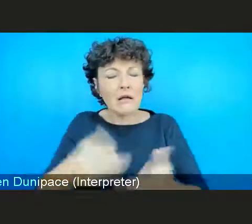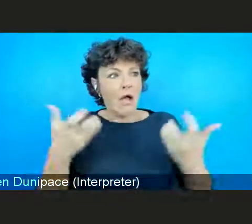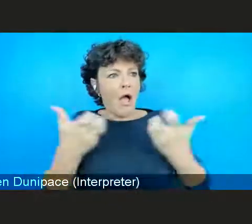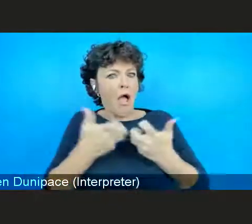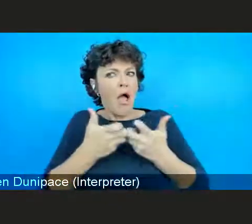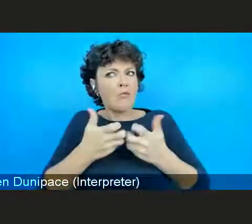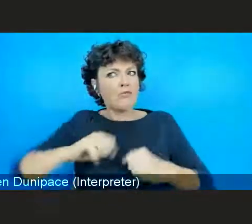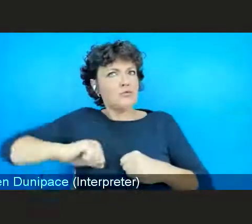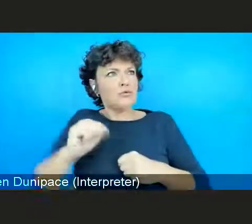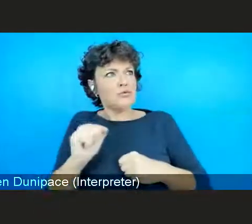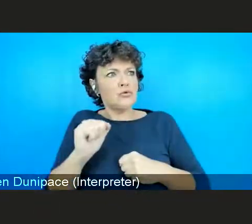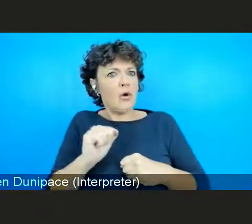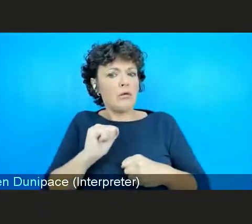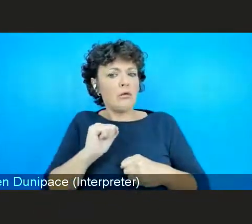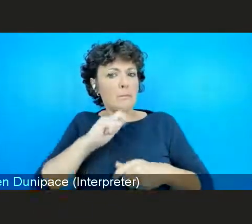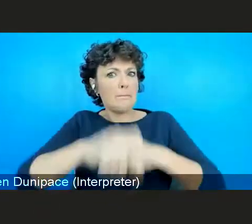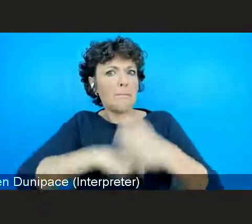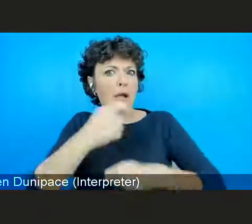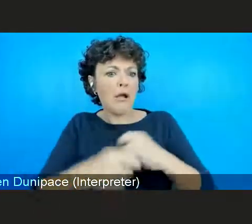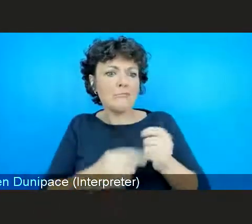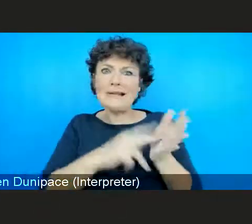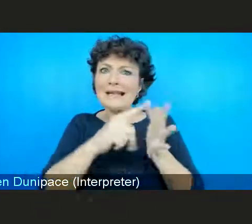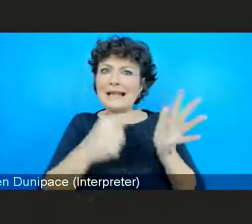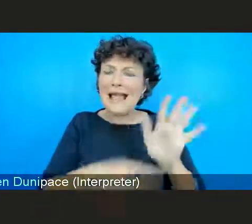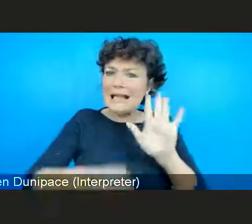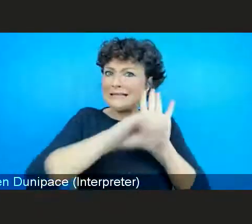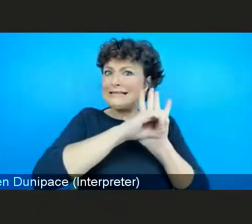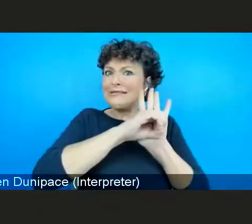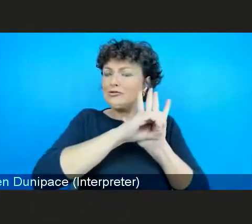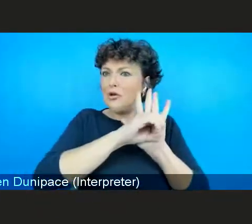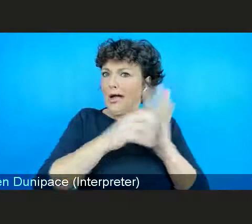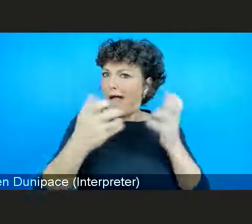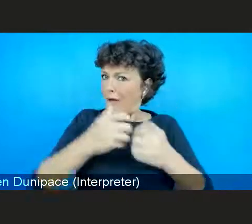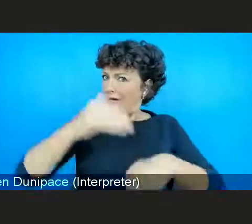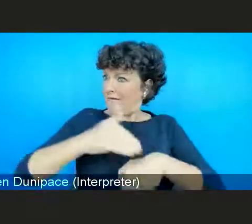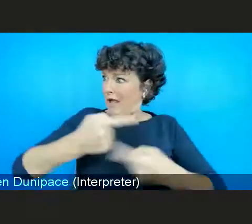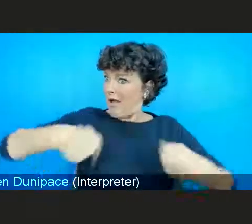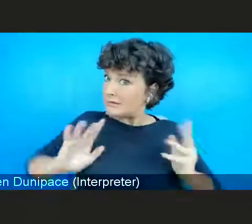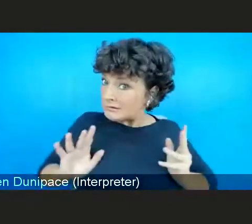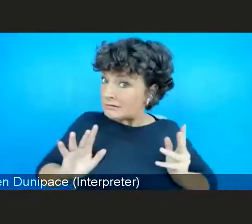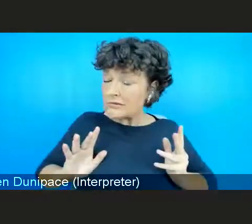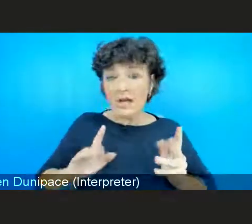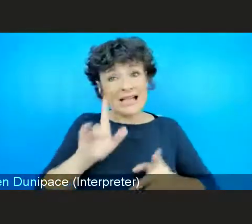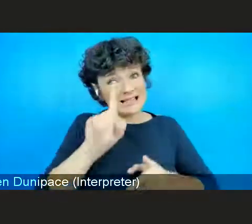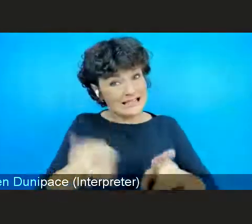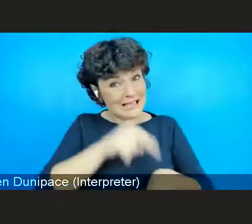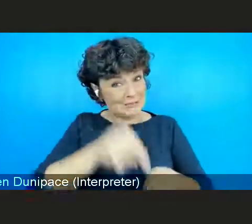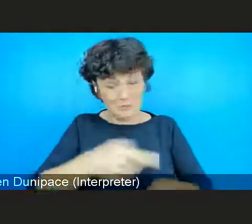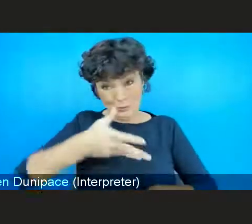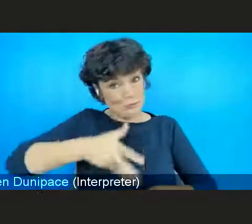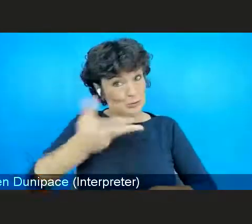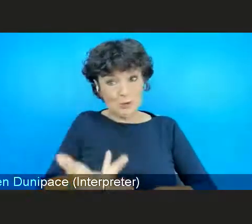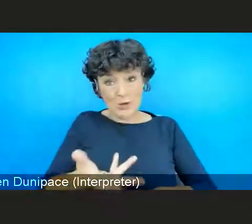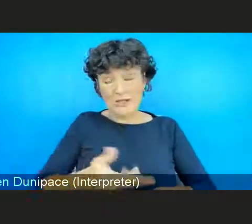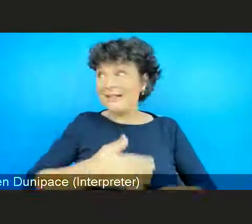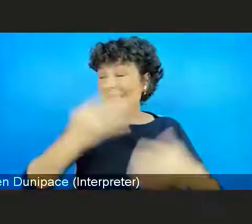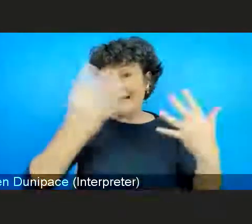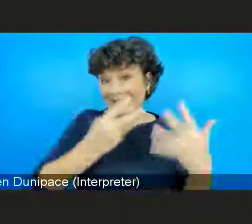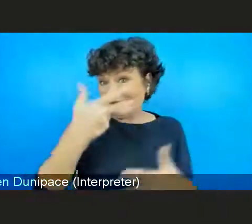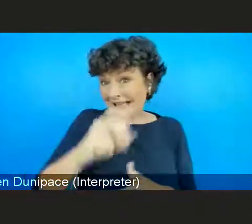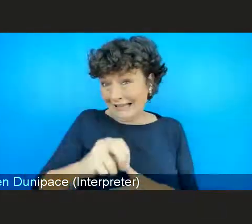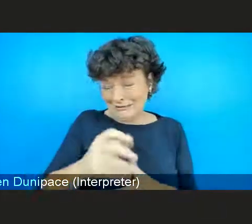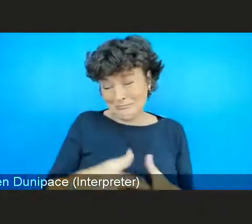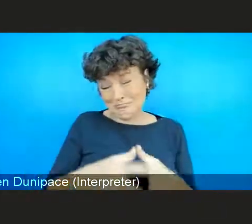competitive and sustainable economy affect you? And how will we avoid a repeat of the 1980s mass unemployment when